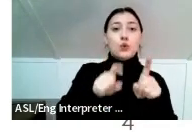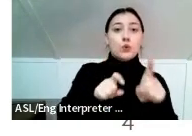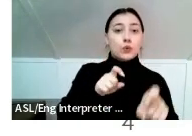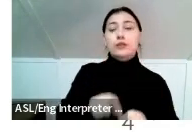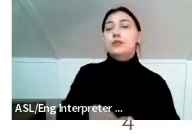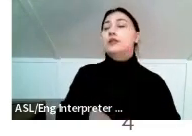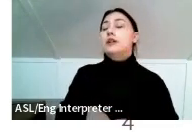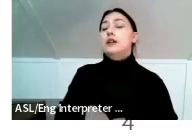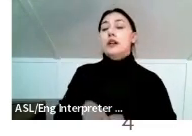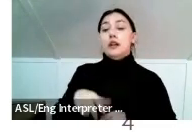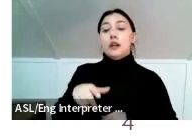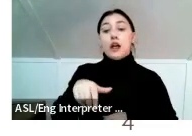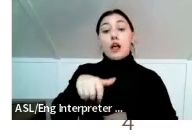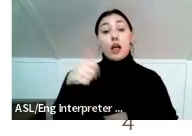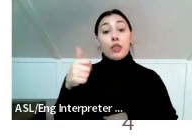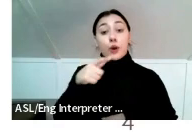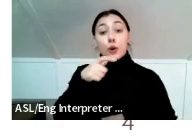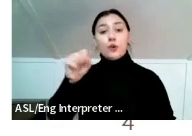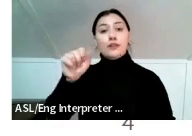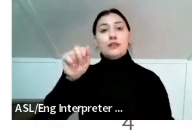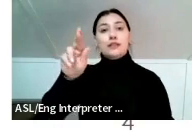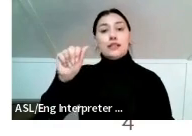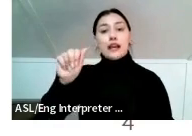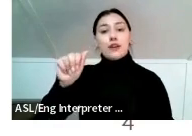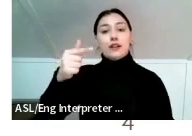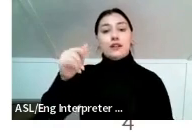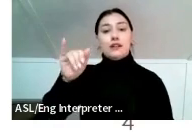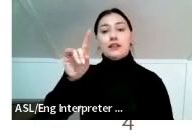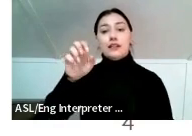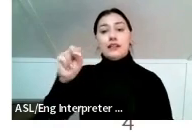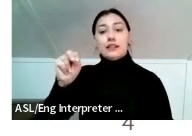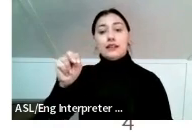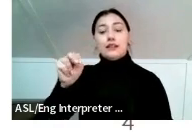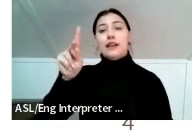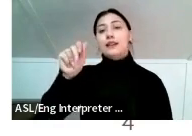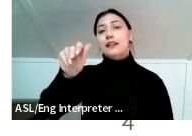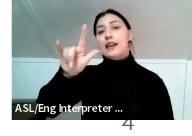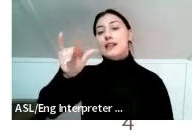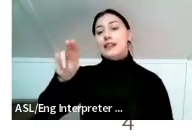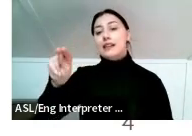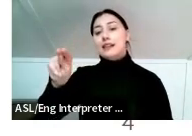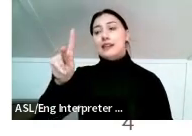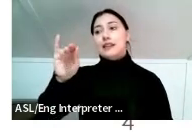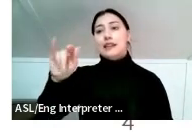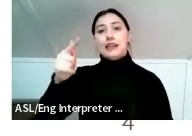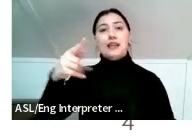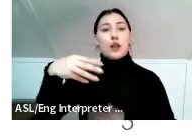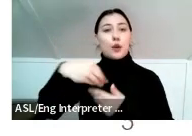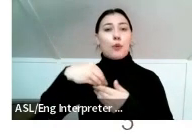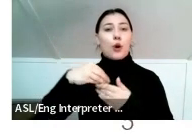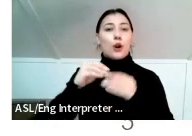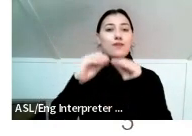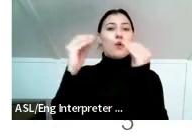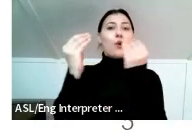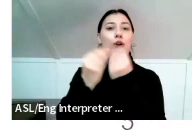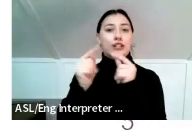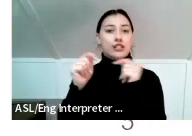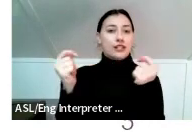and Kaylin King, who are also members of the organization's team. And next slide, please.